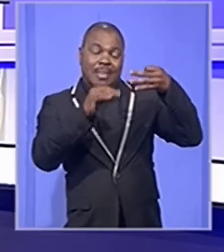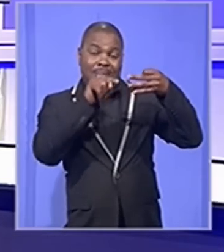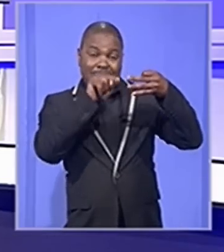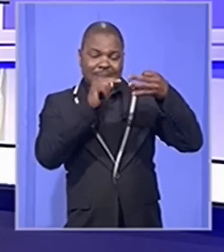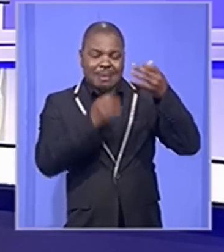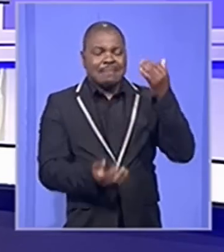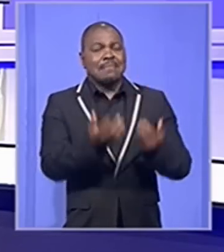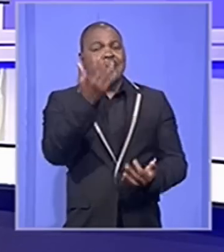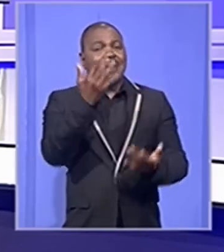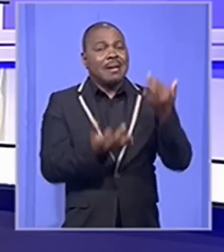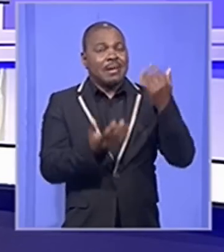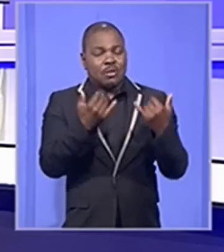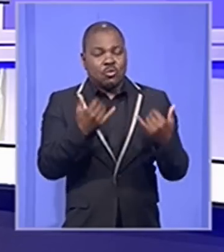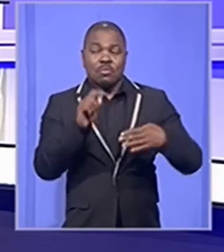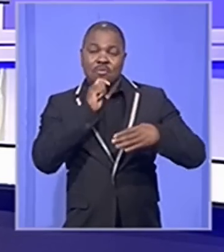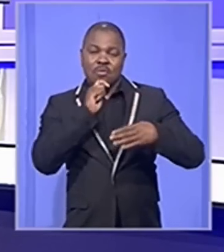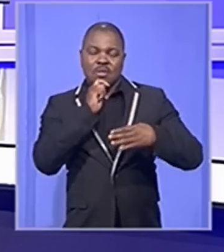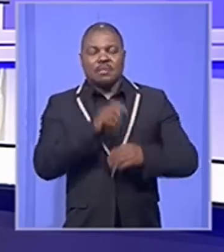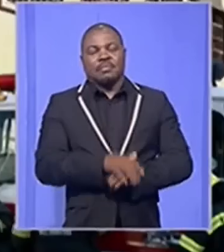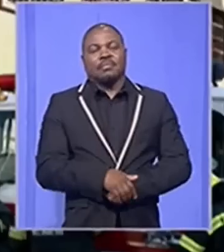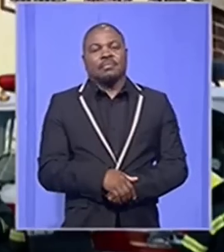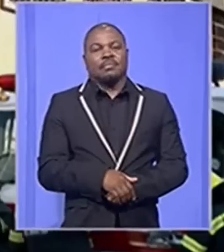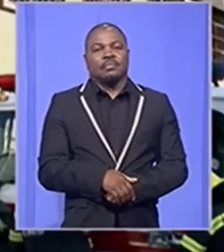mono Johannesburg mosong ono.